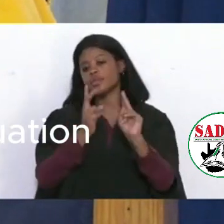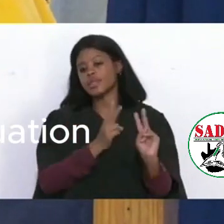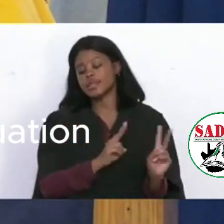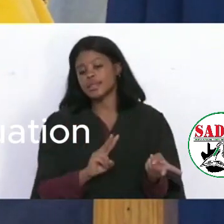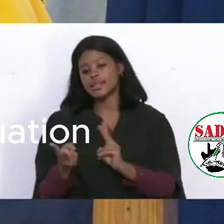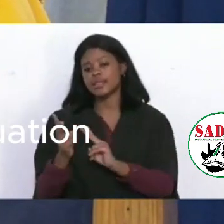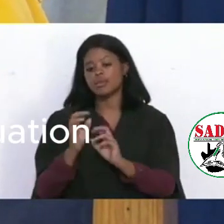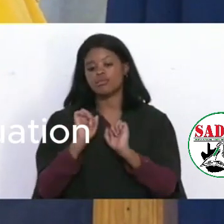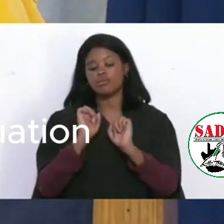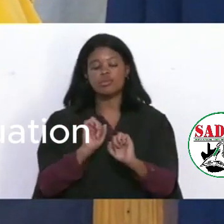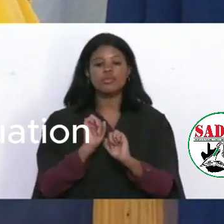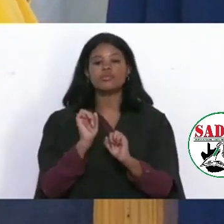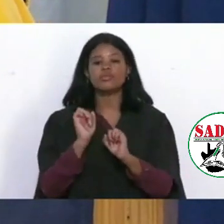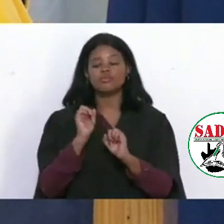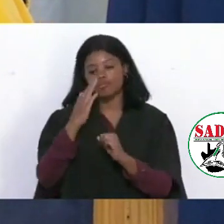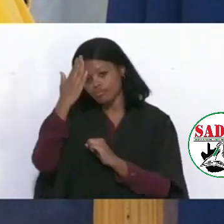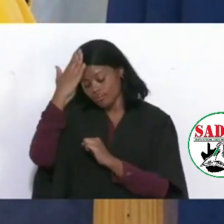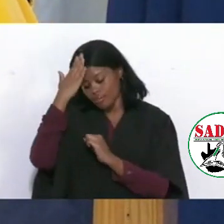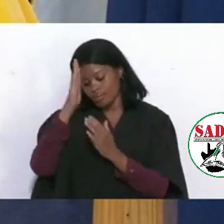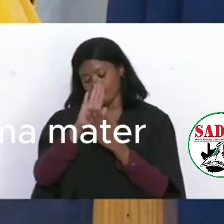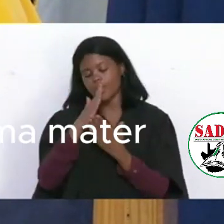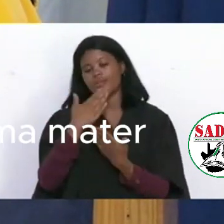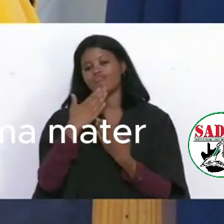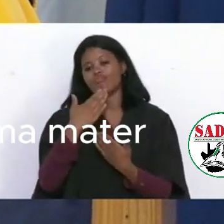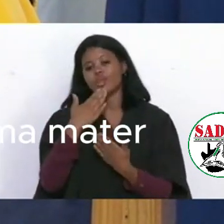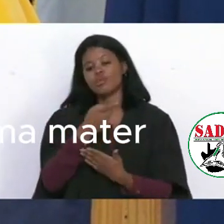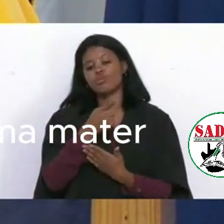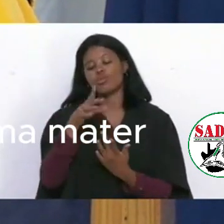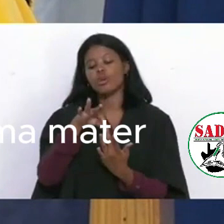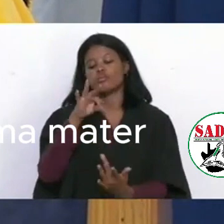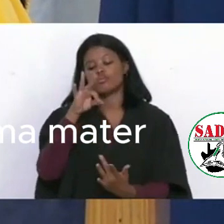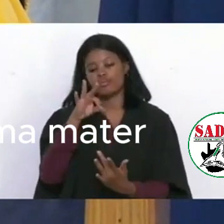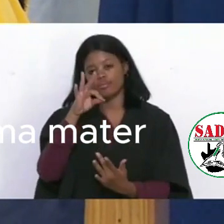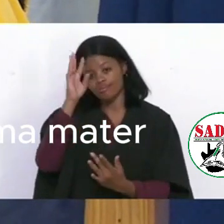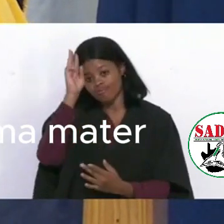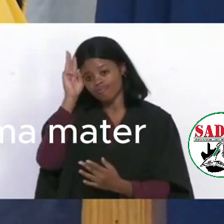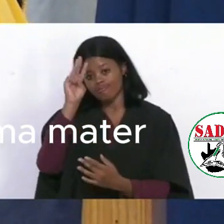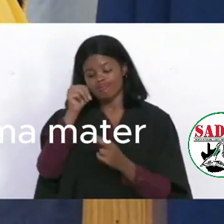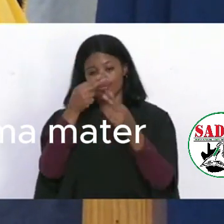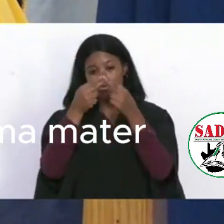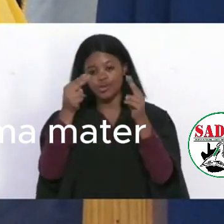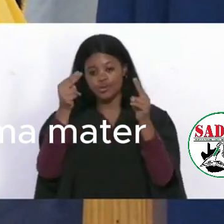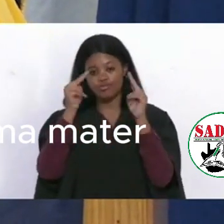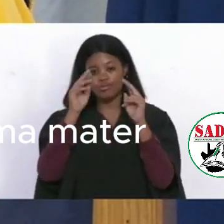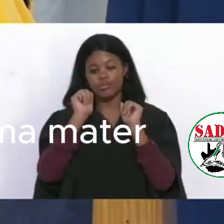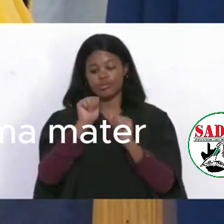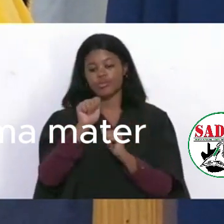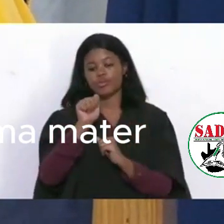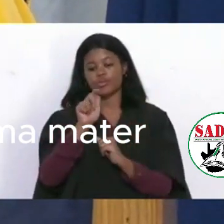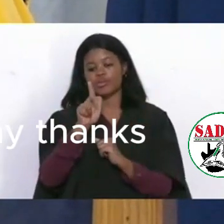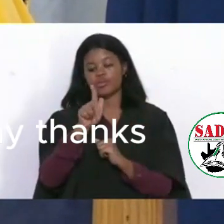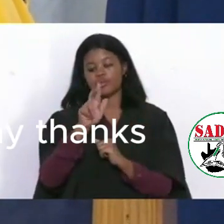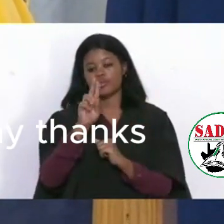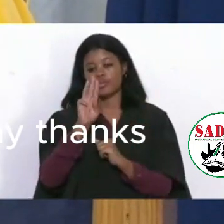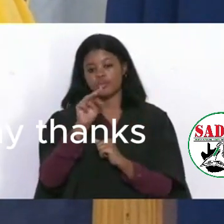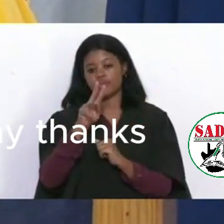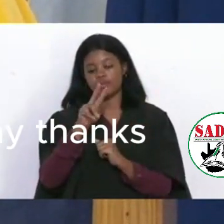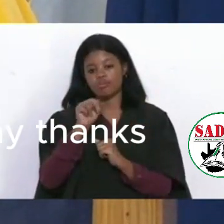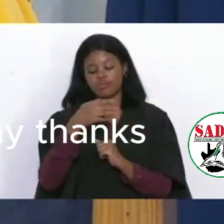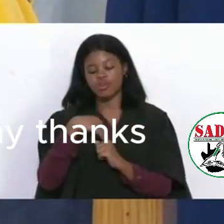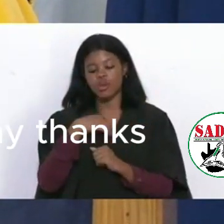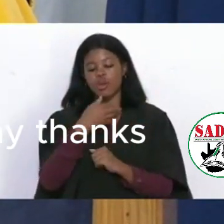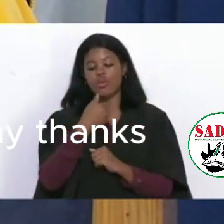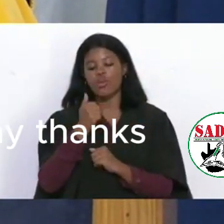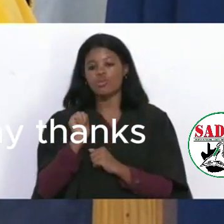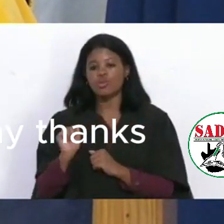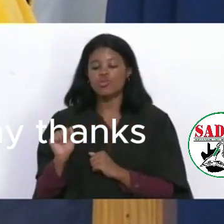again on your graduation, and thank you for choosing Mandela University as your alma mater. I wish you all